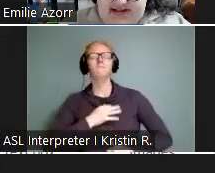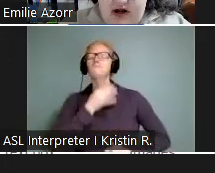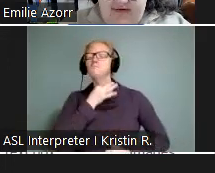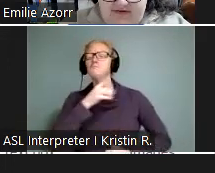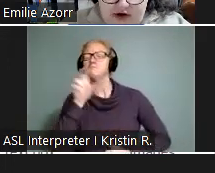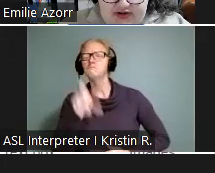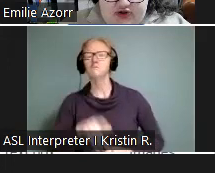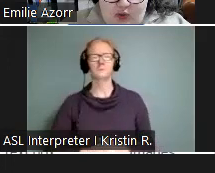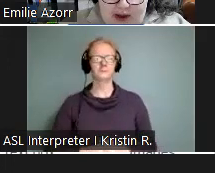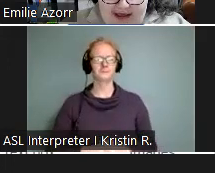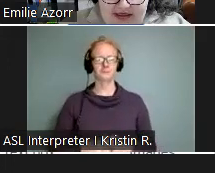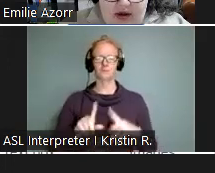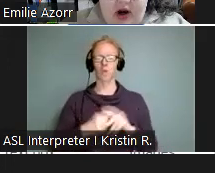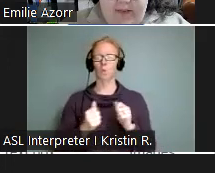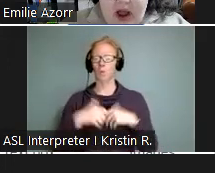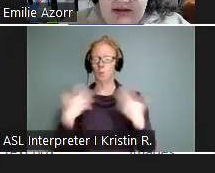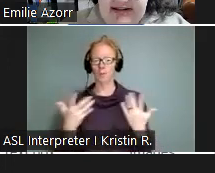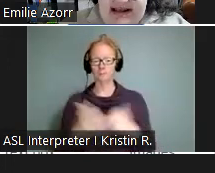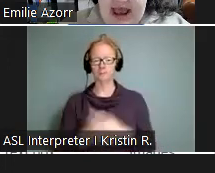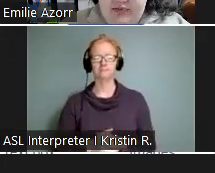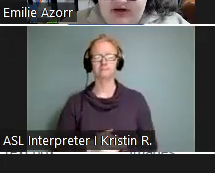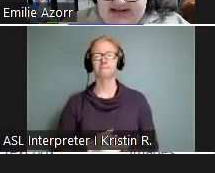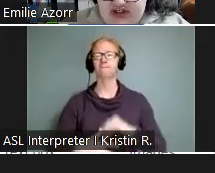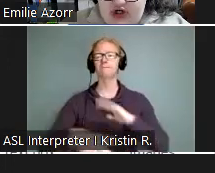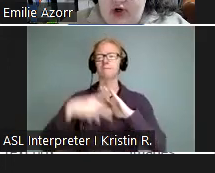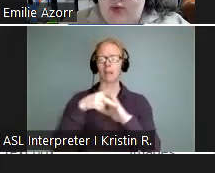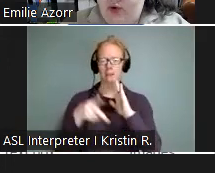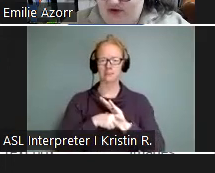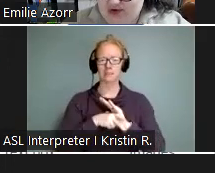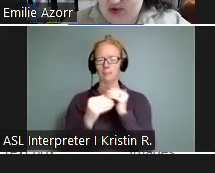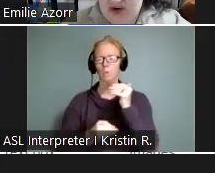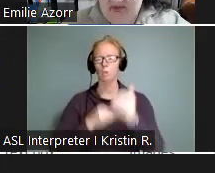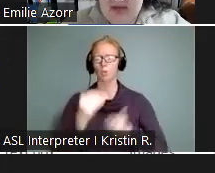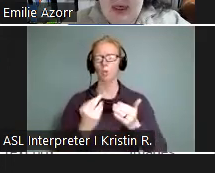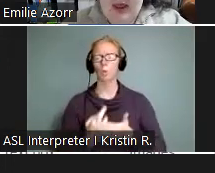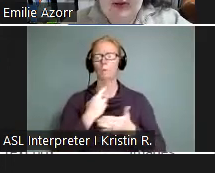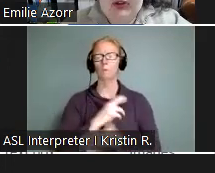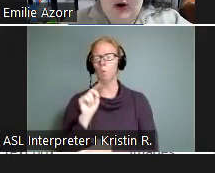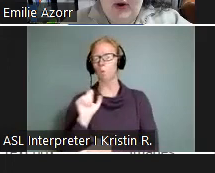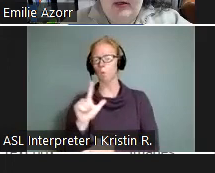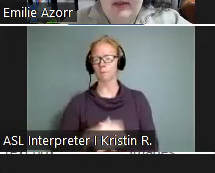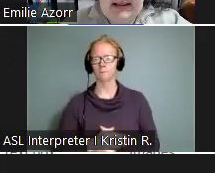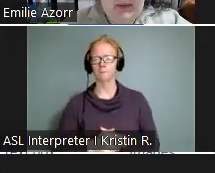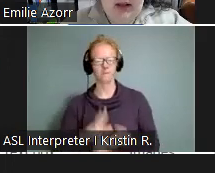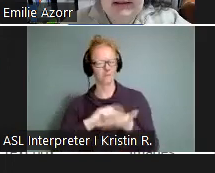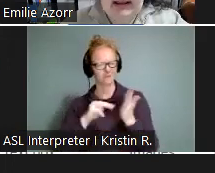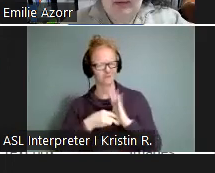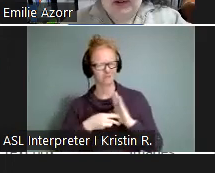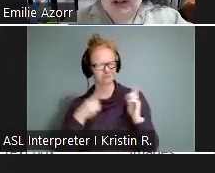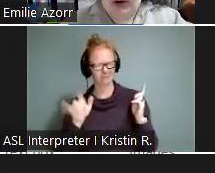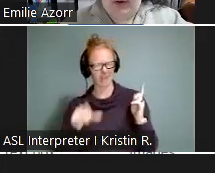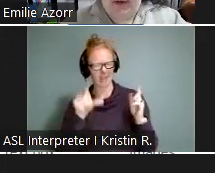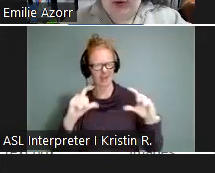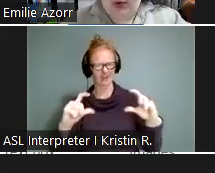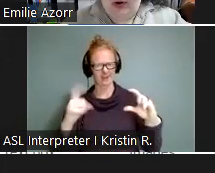We're going to start first with our policy and procedure review tool. So this policy